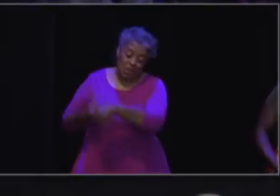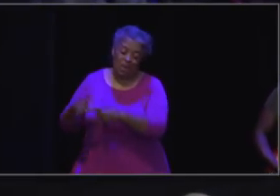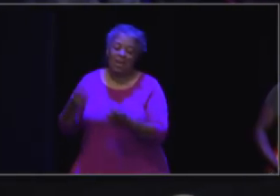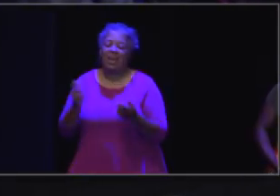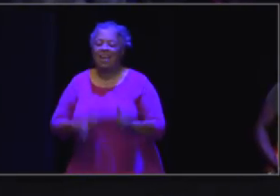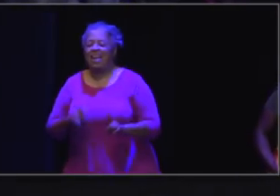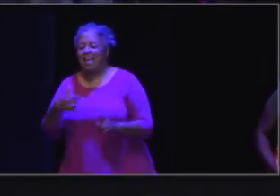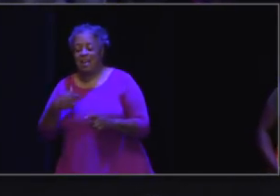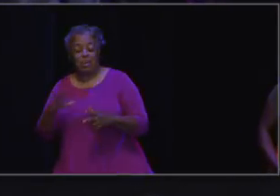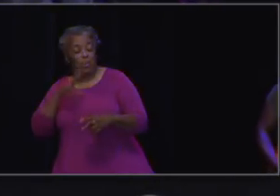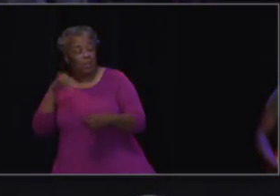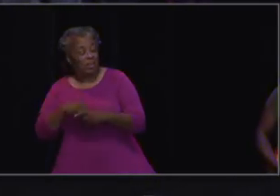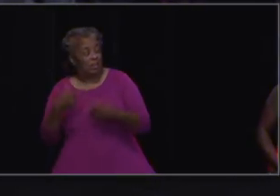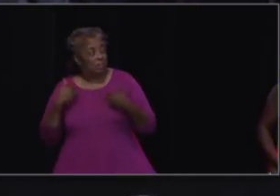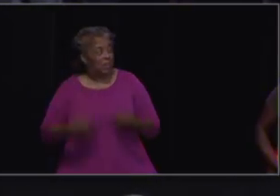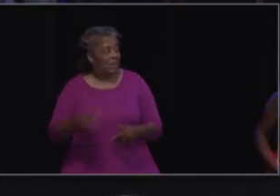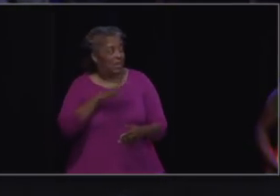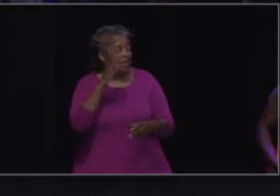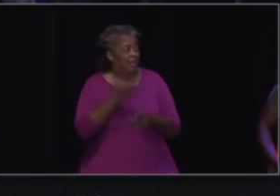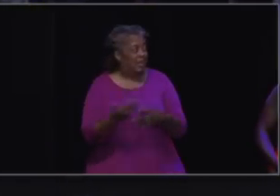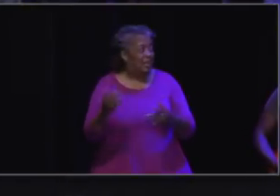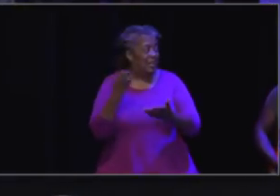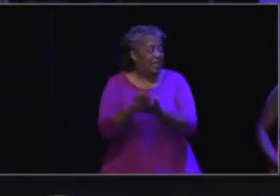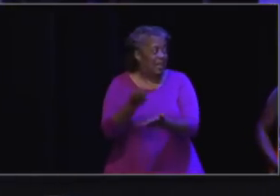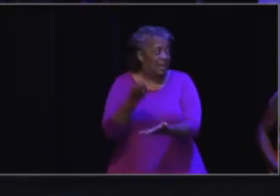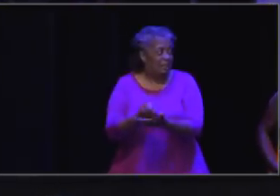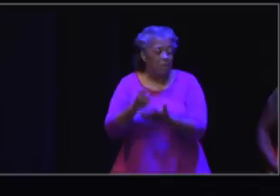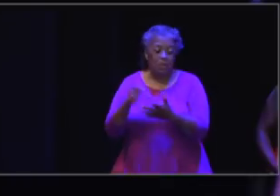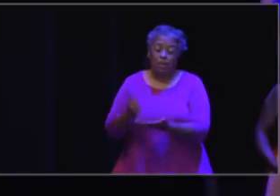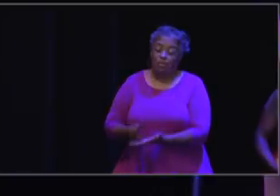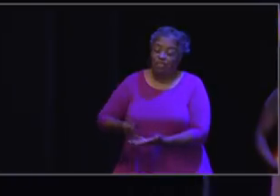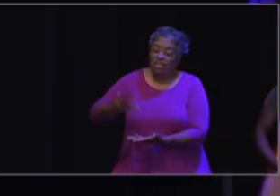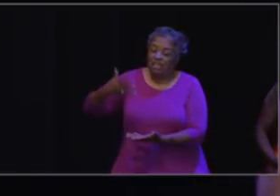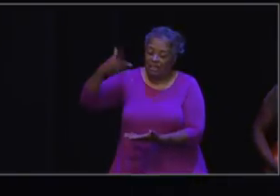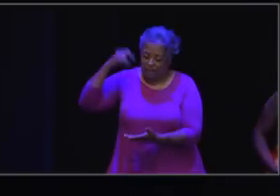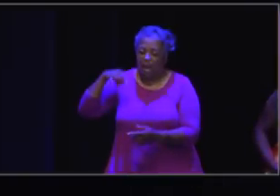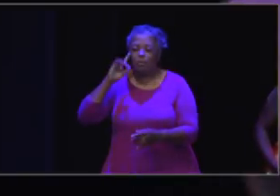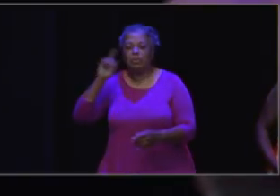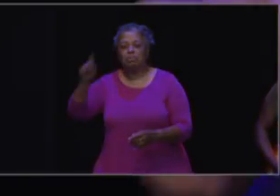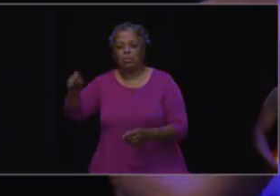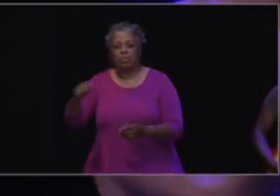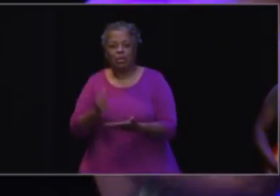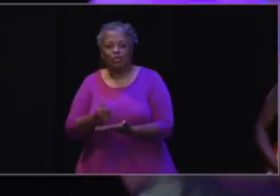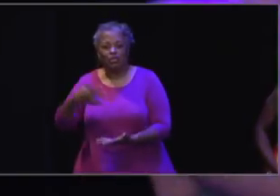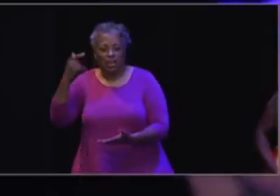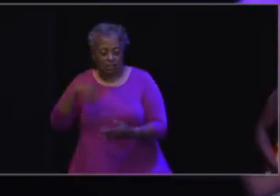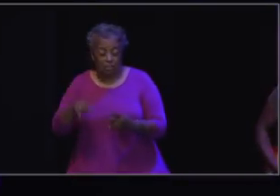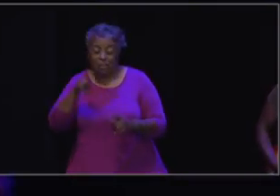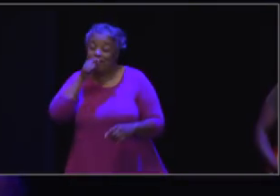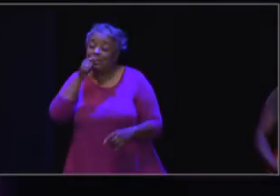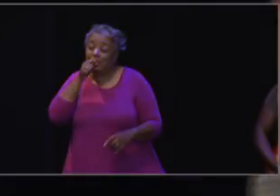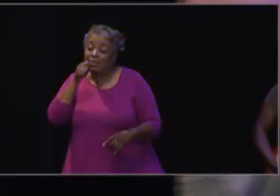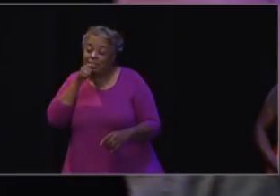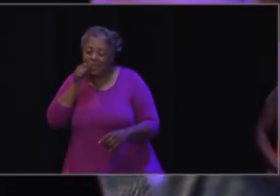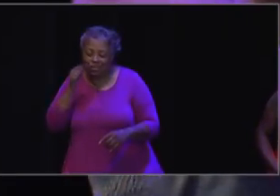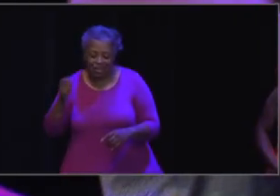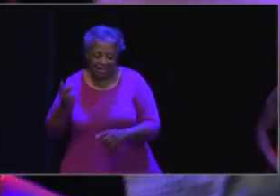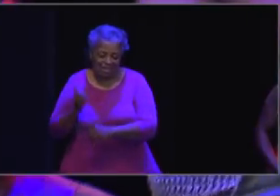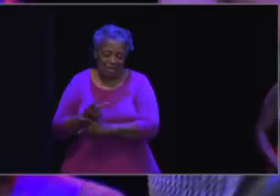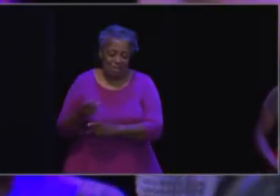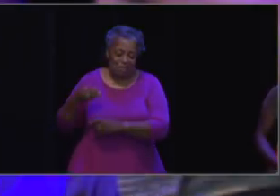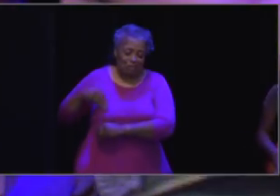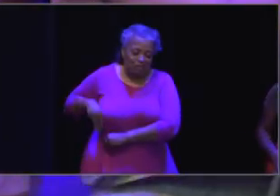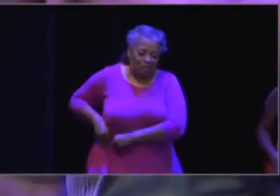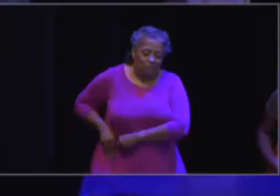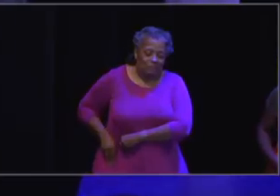The end of me will never be the state of the economy. I'm gonna be rich cause I'm supposed to be. Keep a little secret in my hosiery. Tough skin, rough